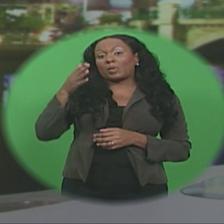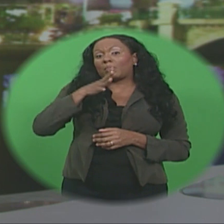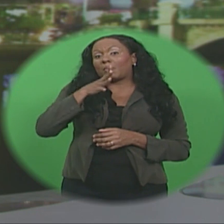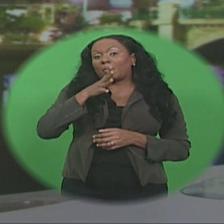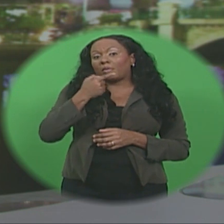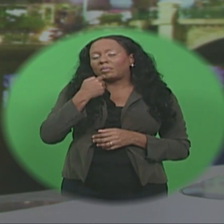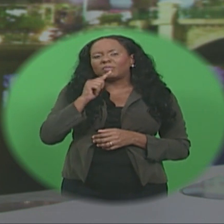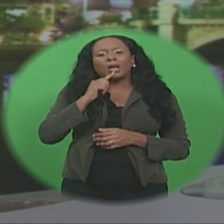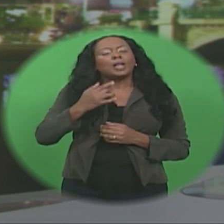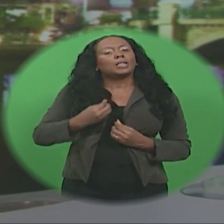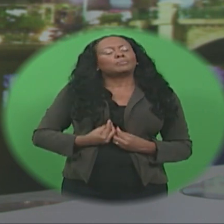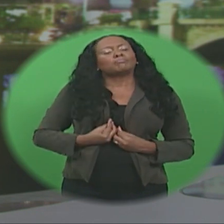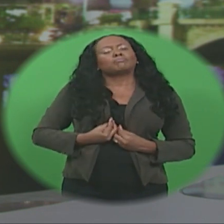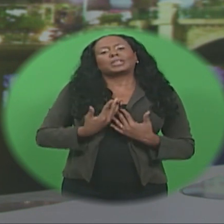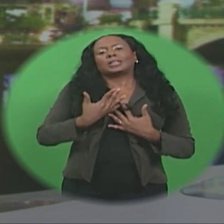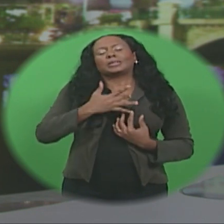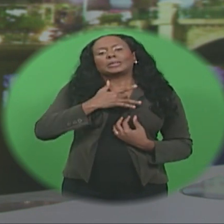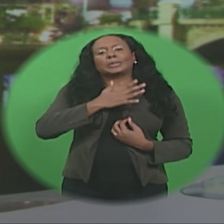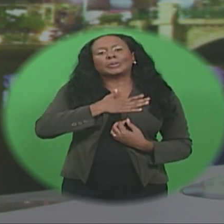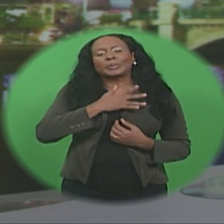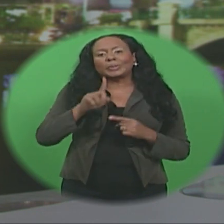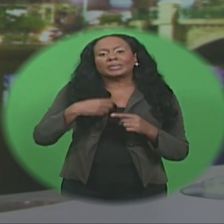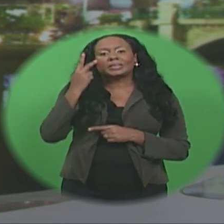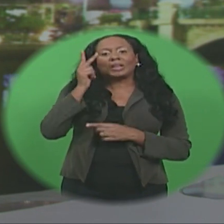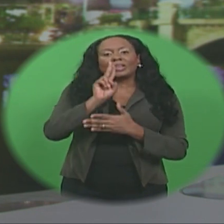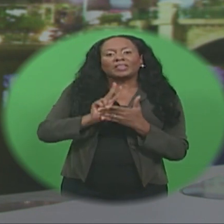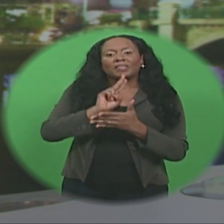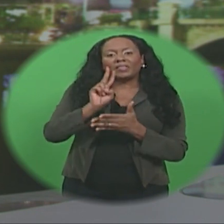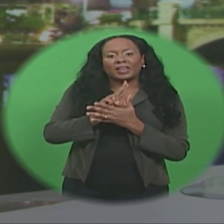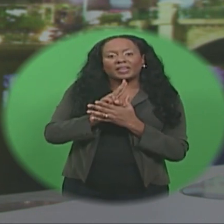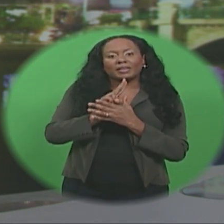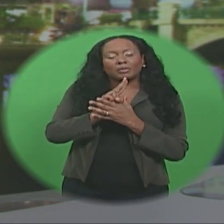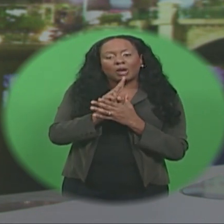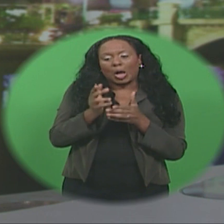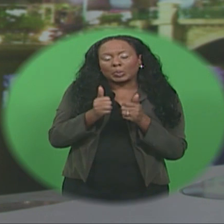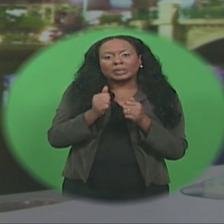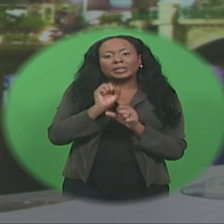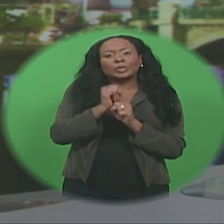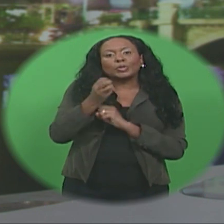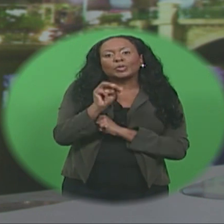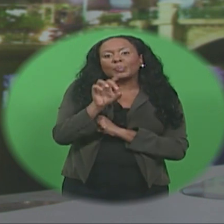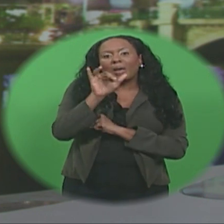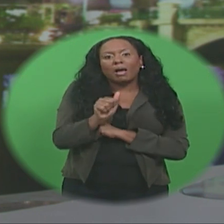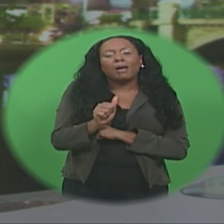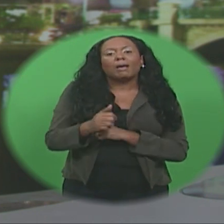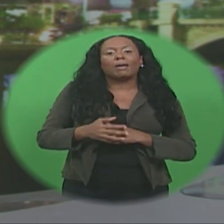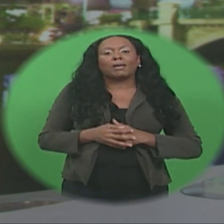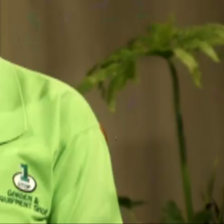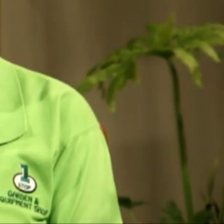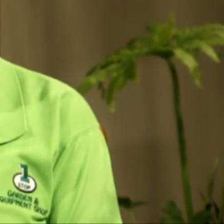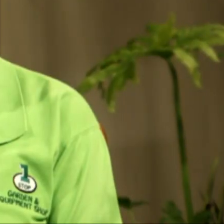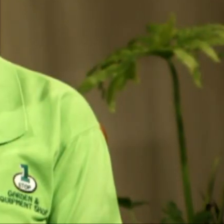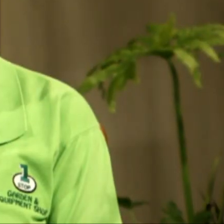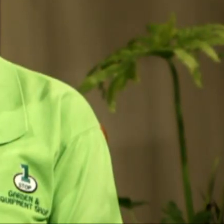Sophia Newton, says she was filled with emotions when she saw the video of the incident circulating on social media. Then I